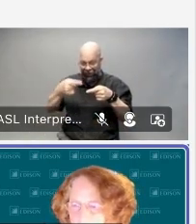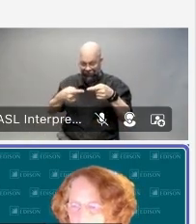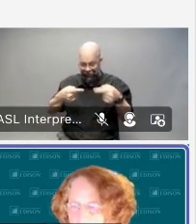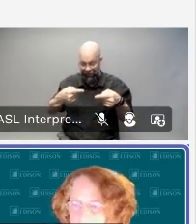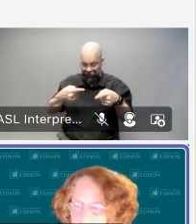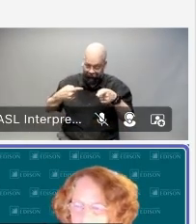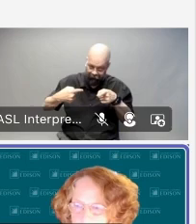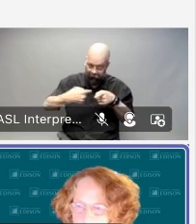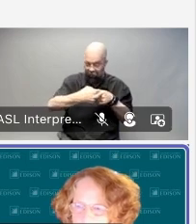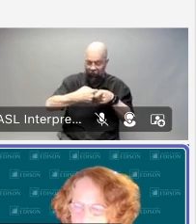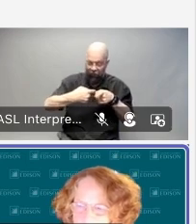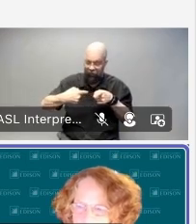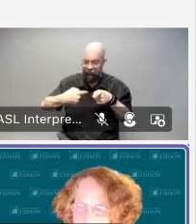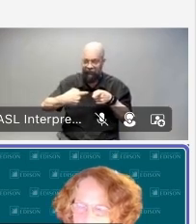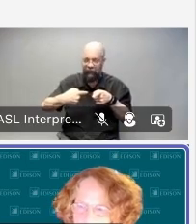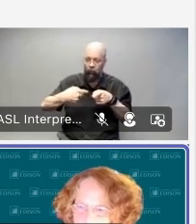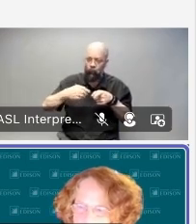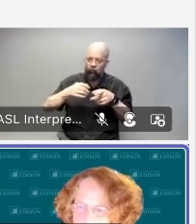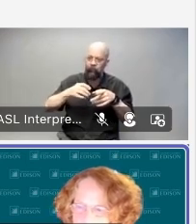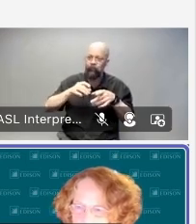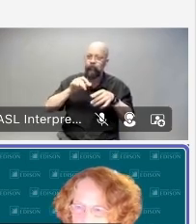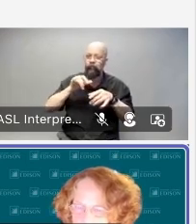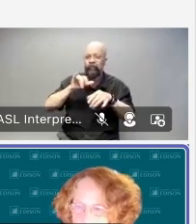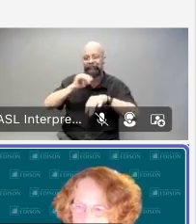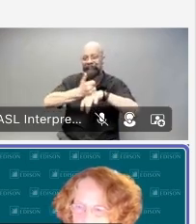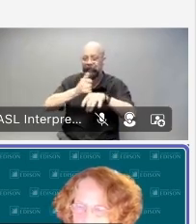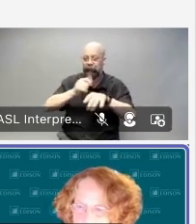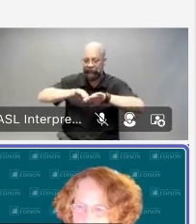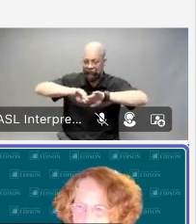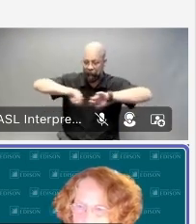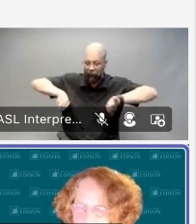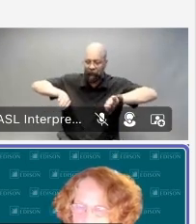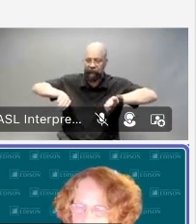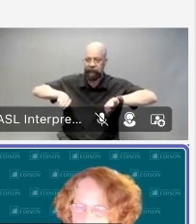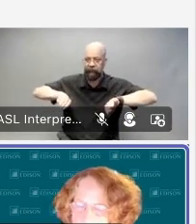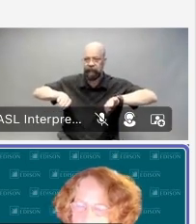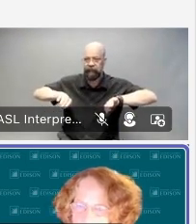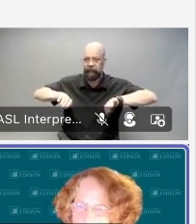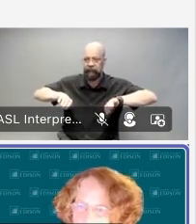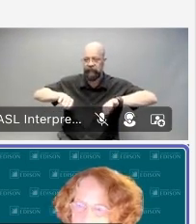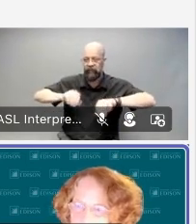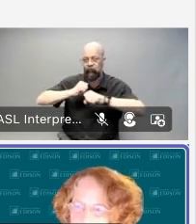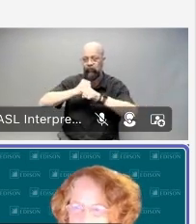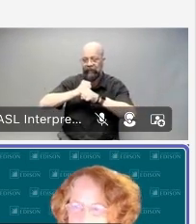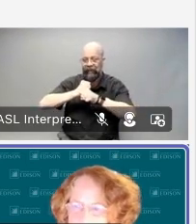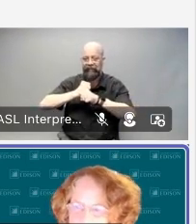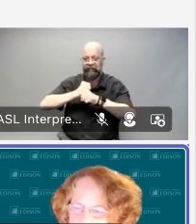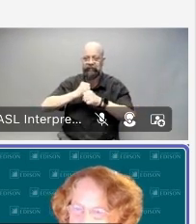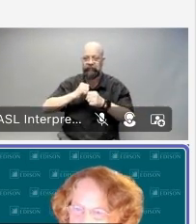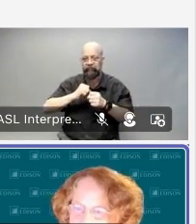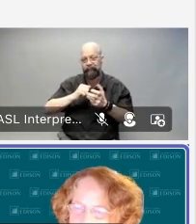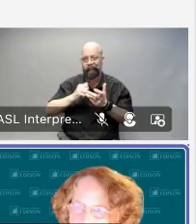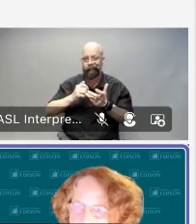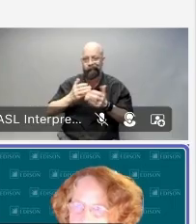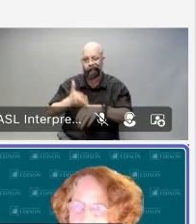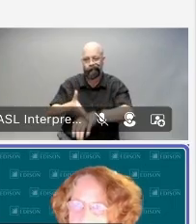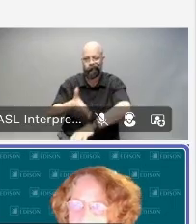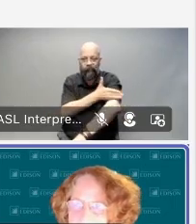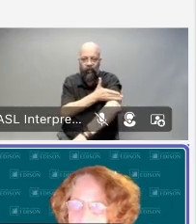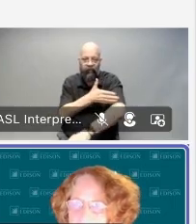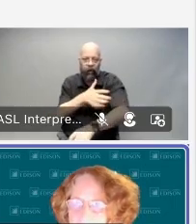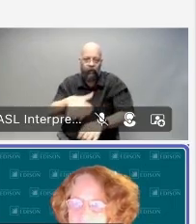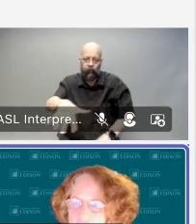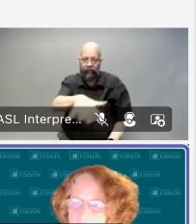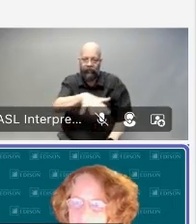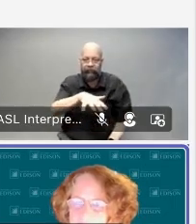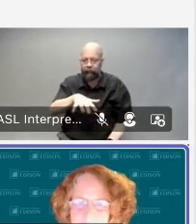So we're doing kind of a lot of projects to protect and harden our grid, our transmission system as well.